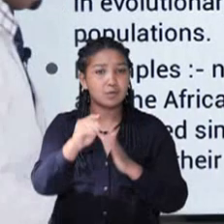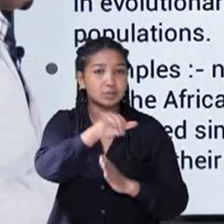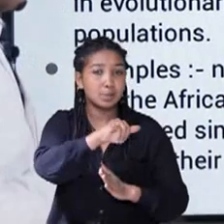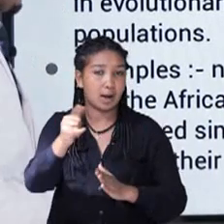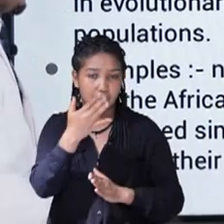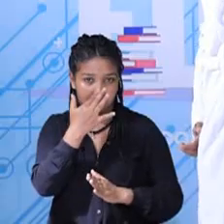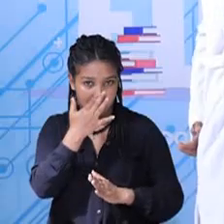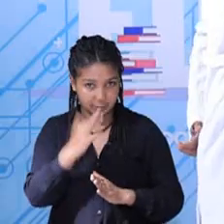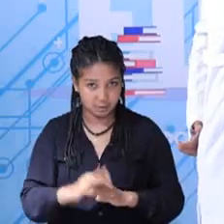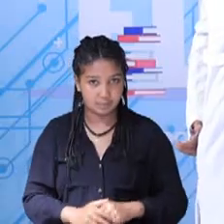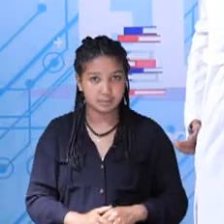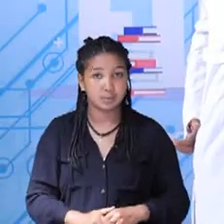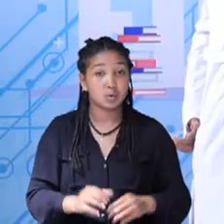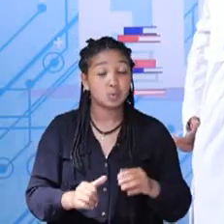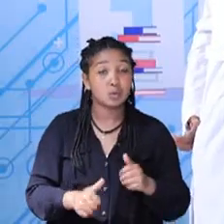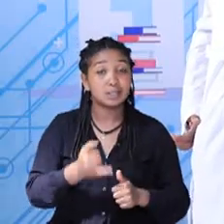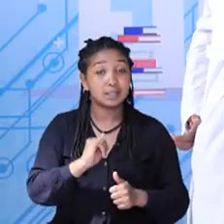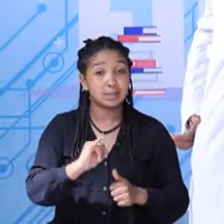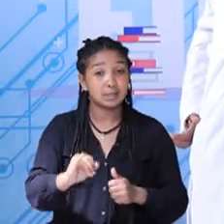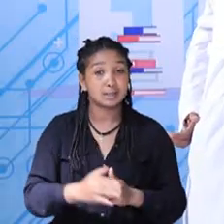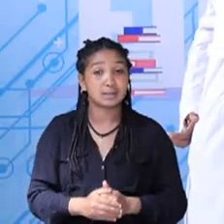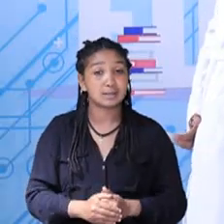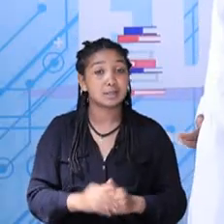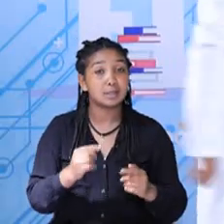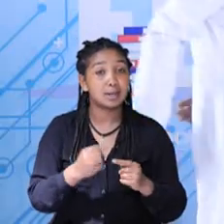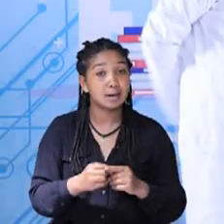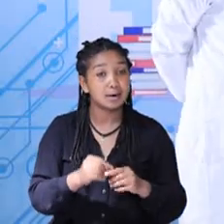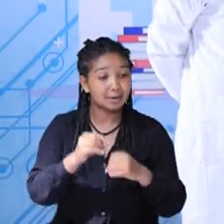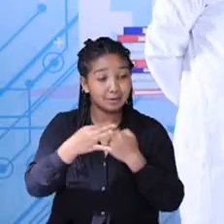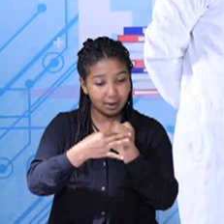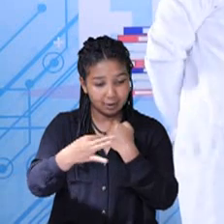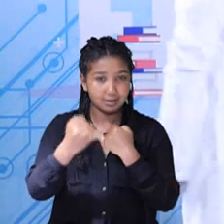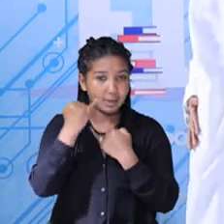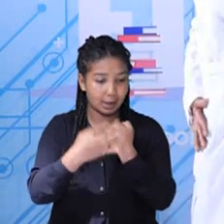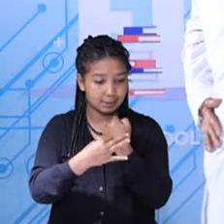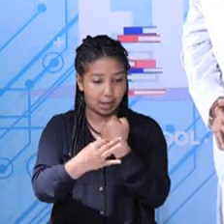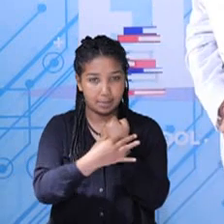adaptations, which is their thick stems.